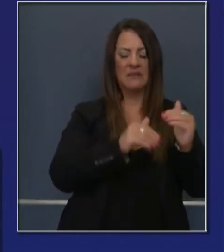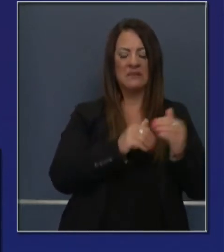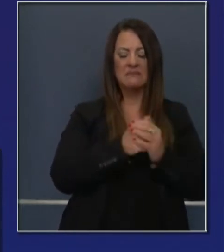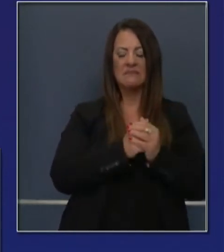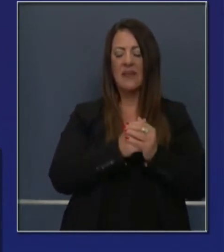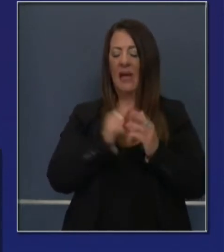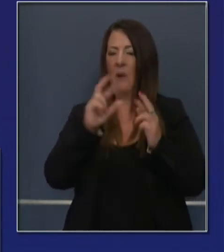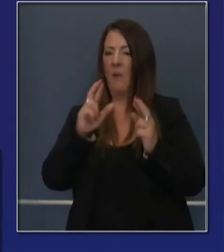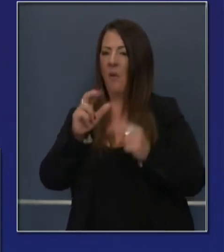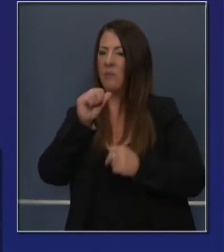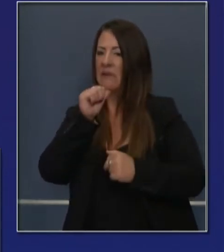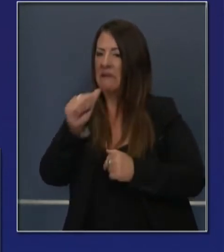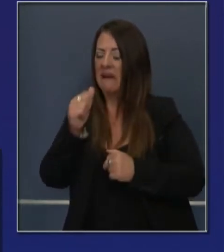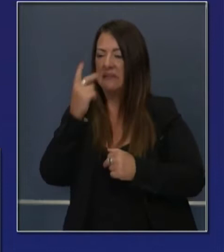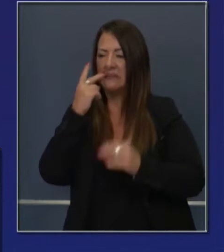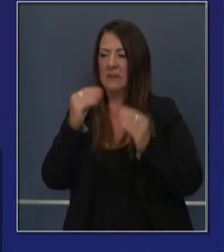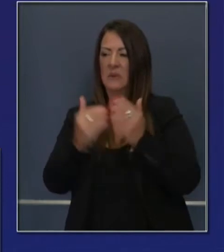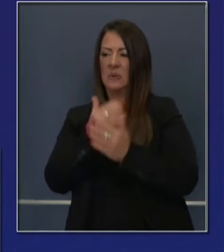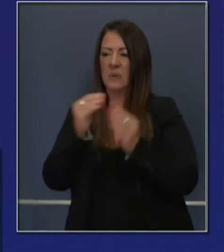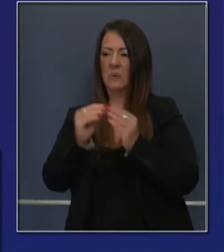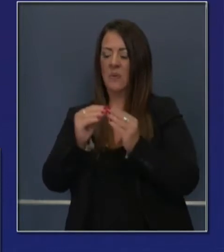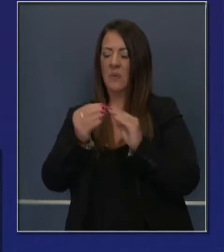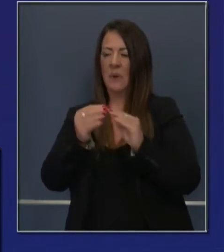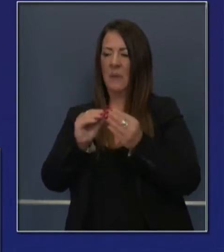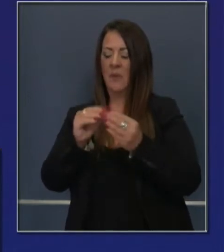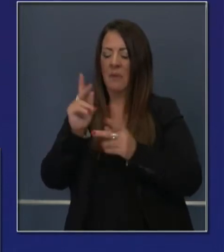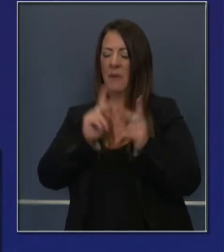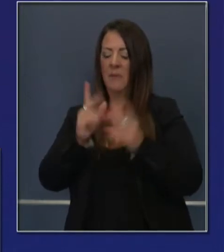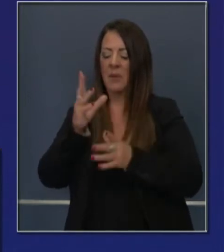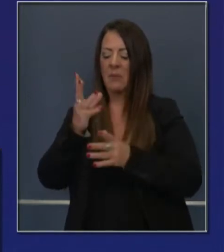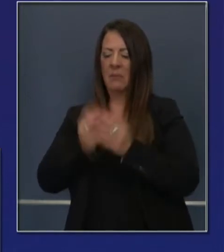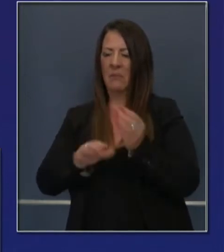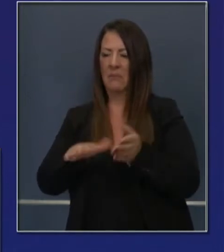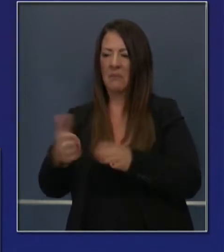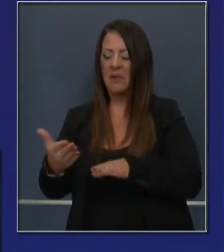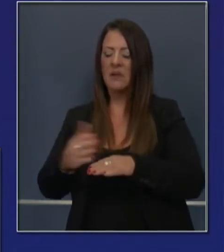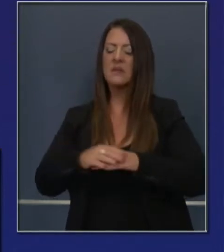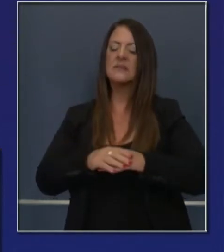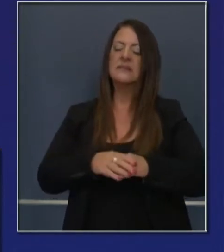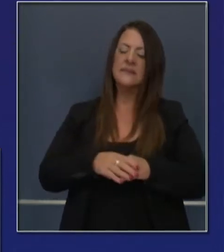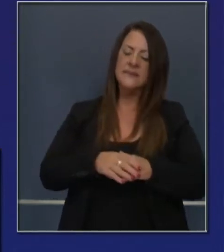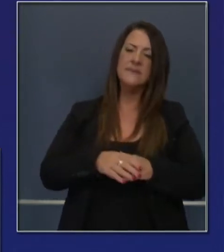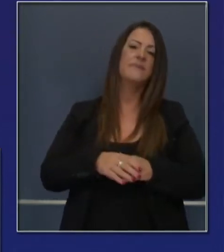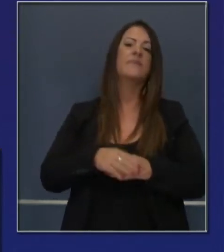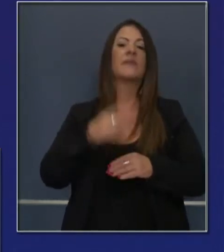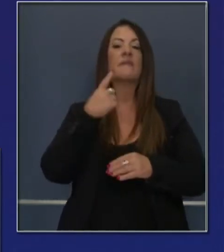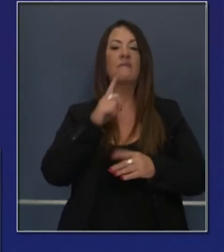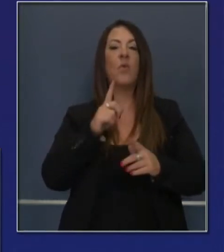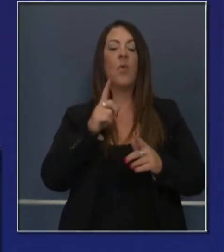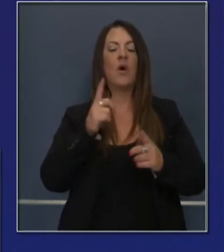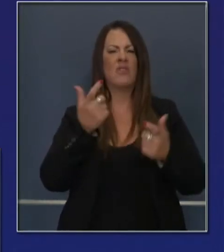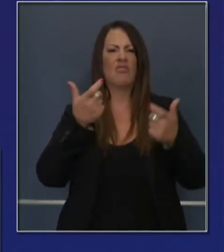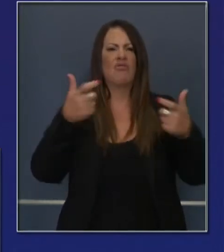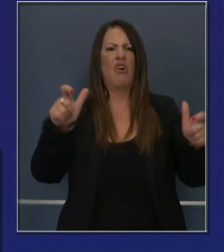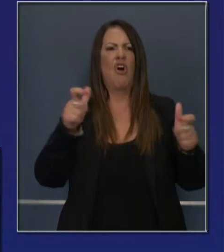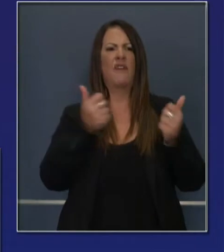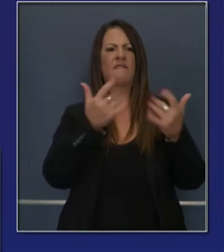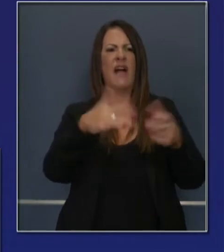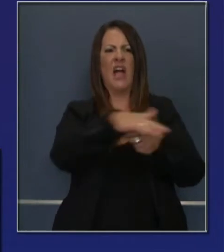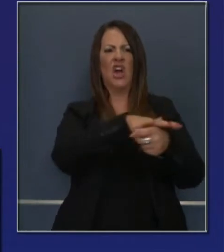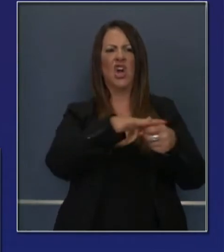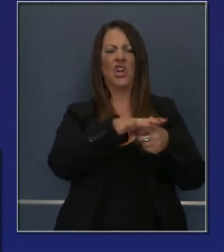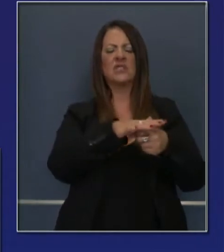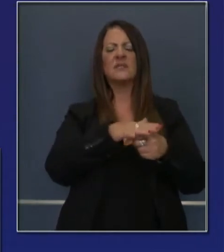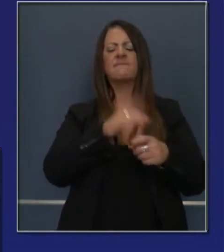don't see any new fatalities. So it relates to some of the larger complexes, refer to them. Remember, these primarily